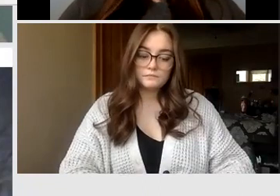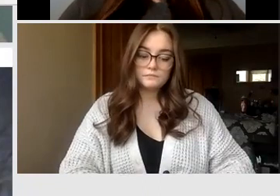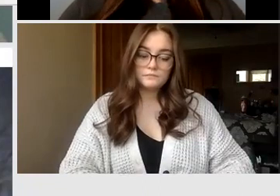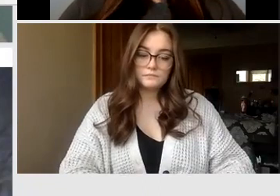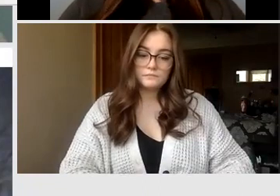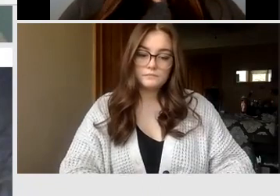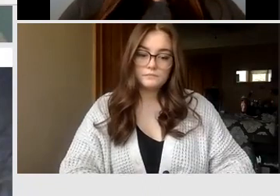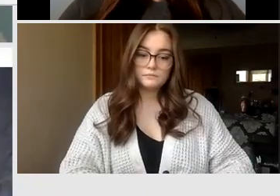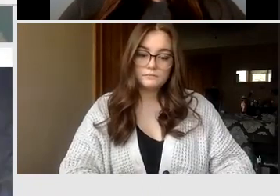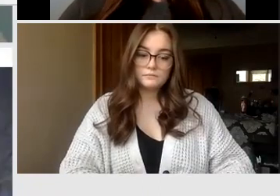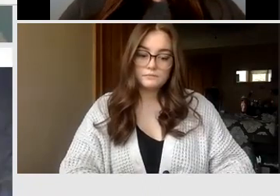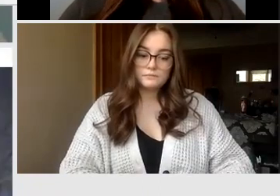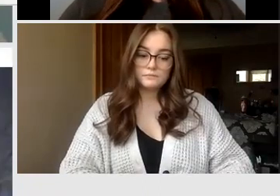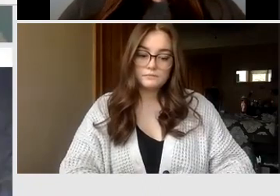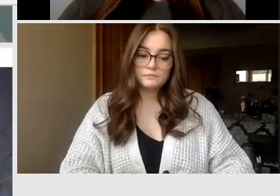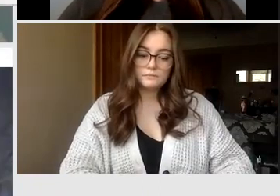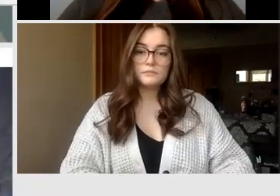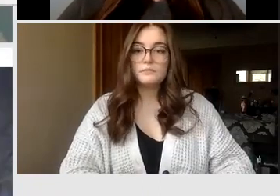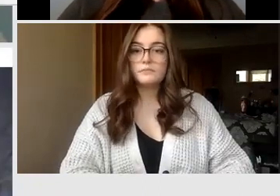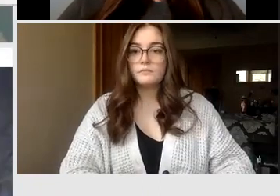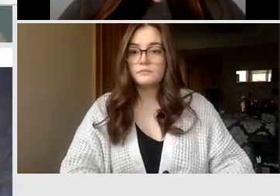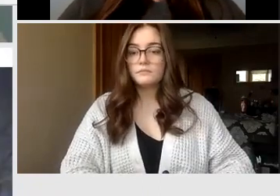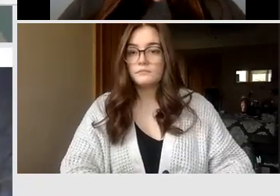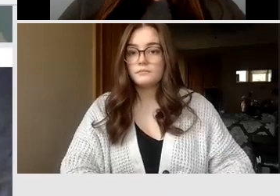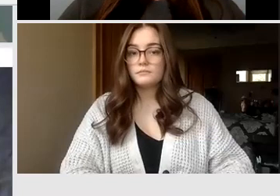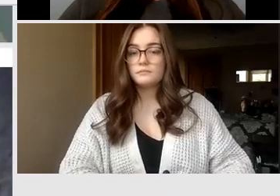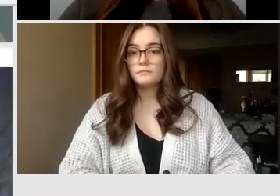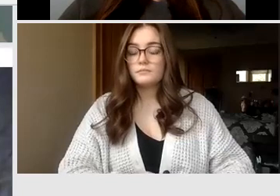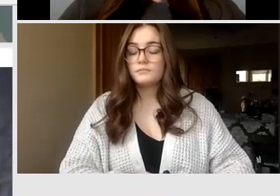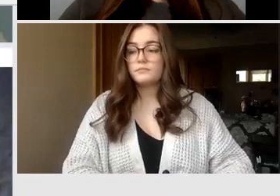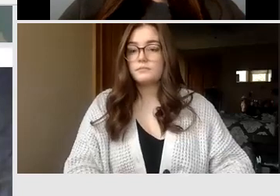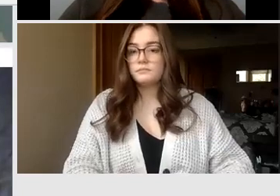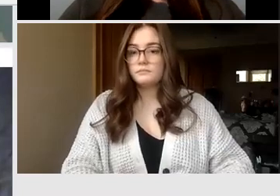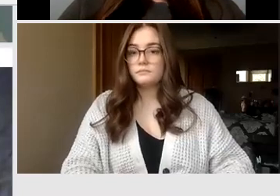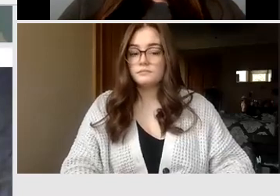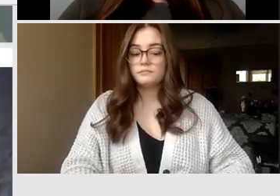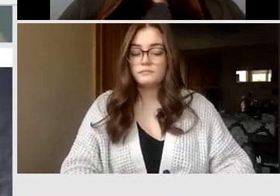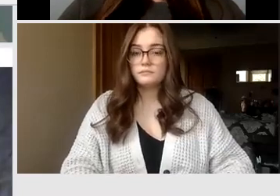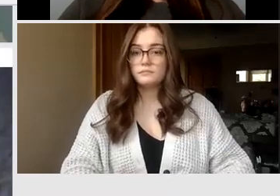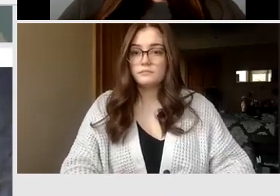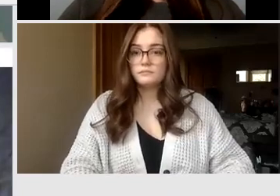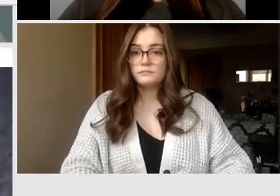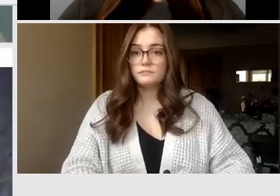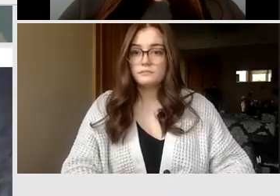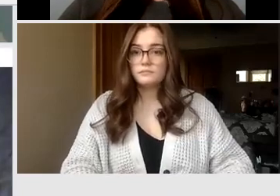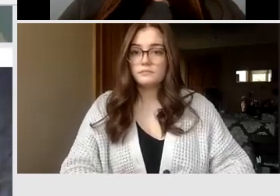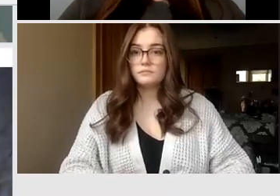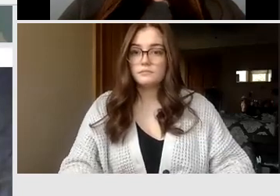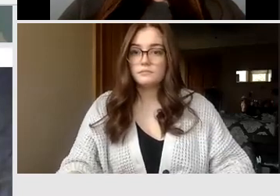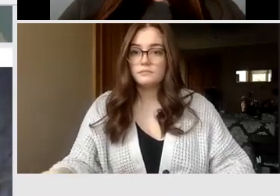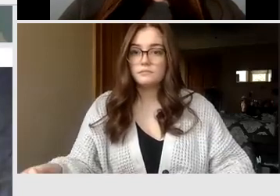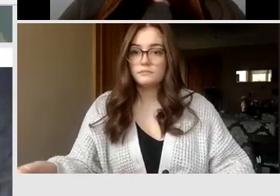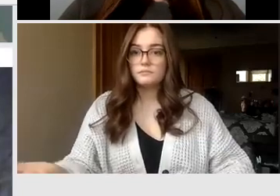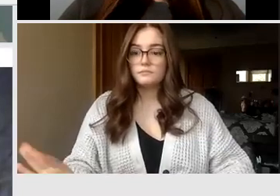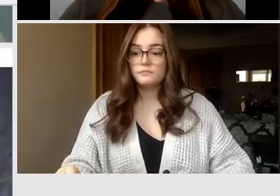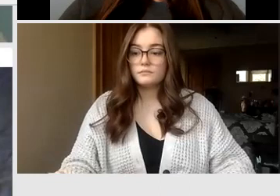Barton helped countless people during her lifetime. And although there are still wars and other disasters in the world, Clara Barton would be glad to know that the